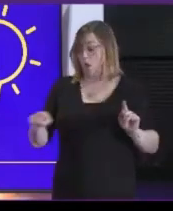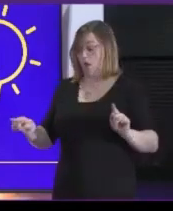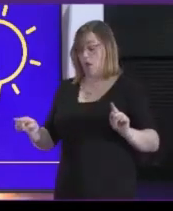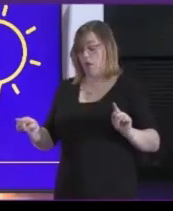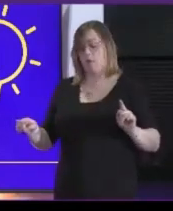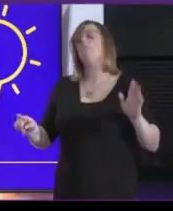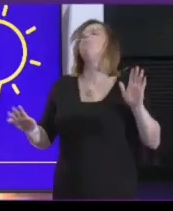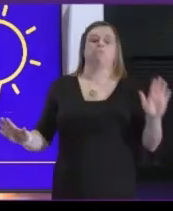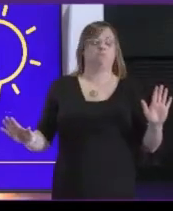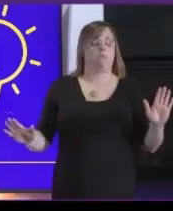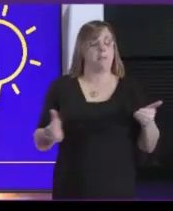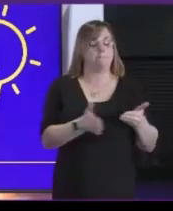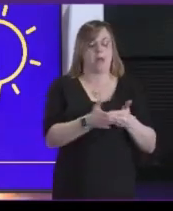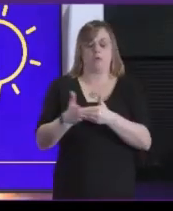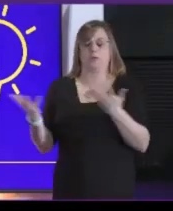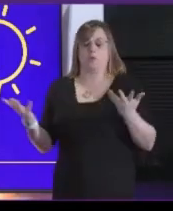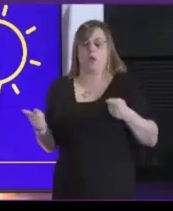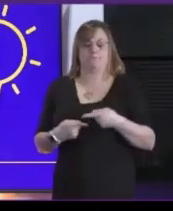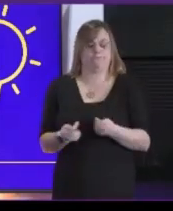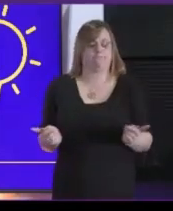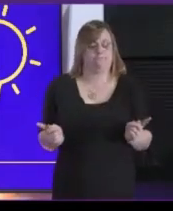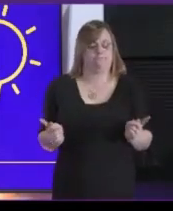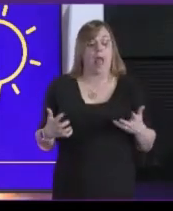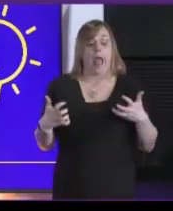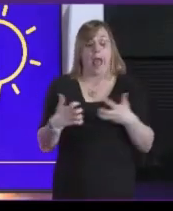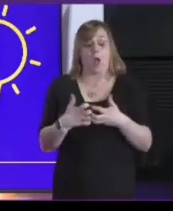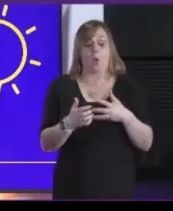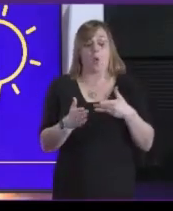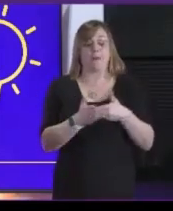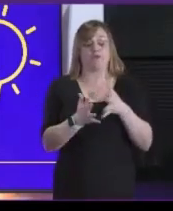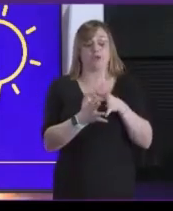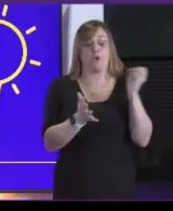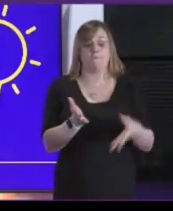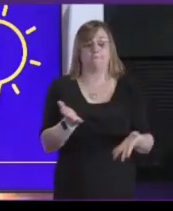the barriers and how are we going to remove them?